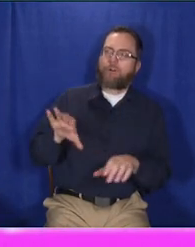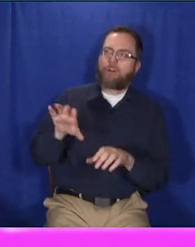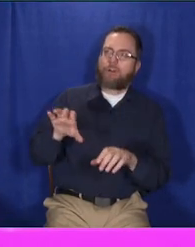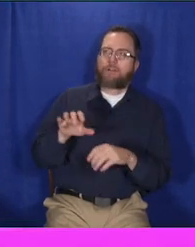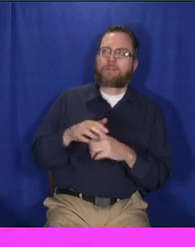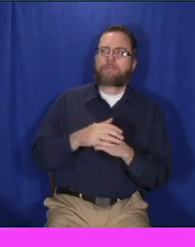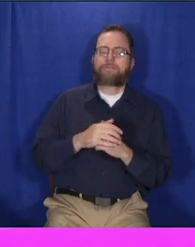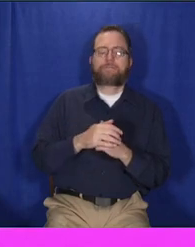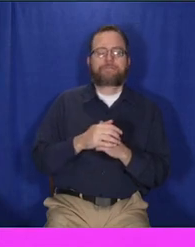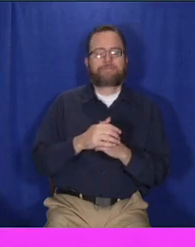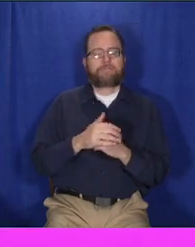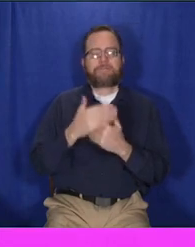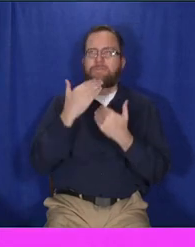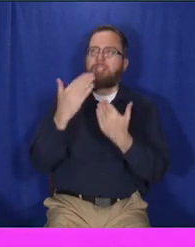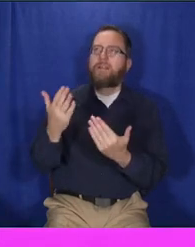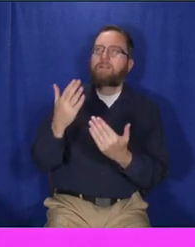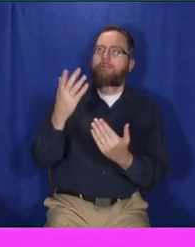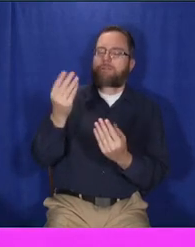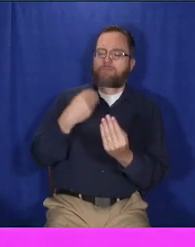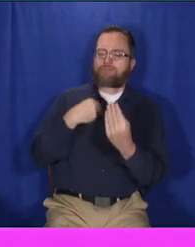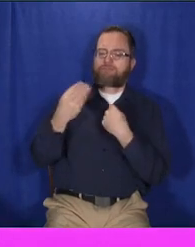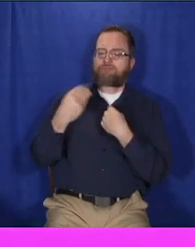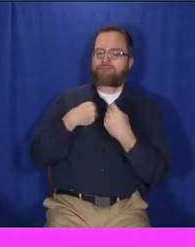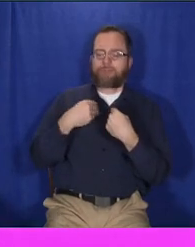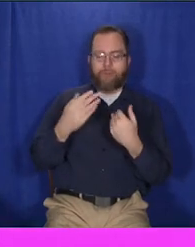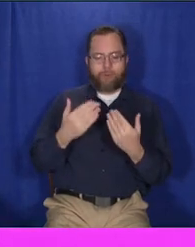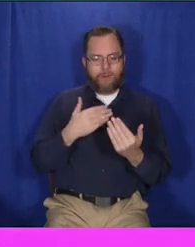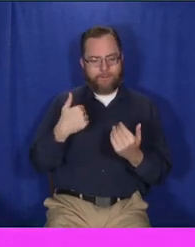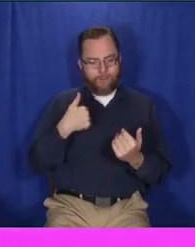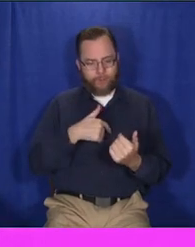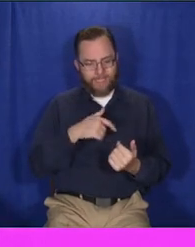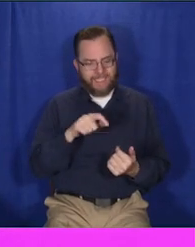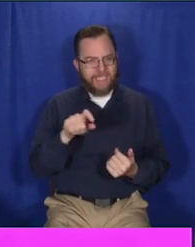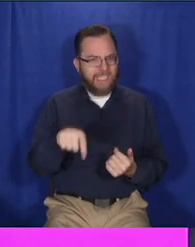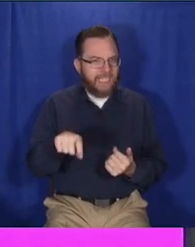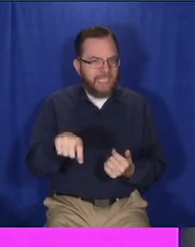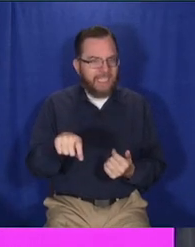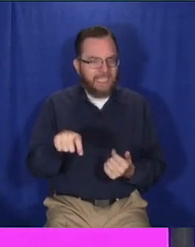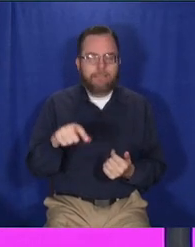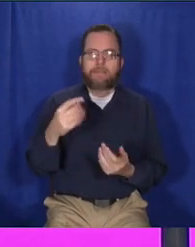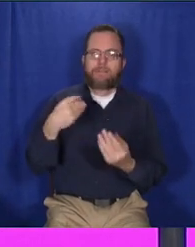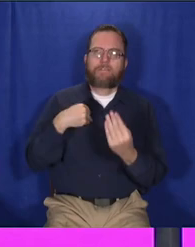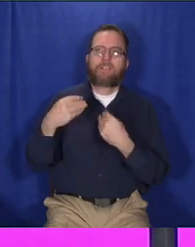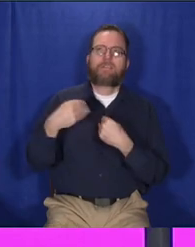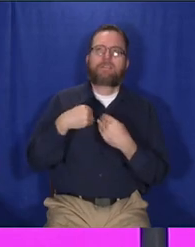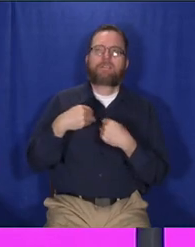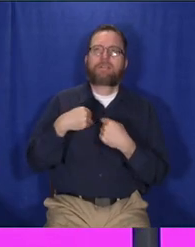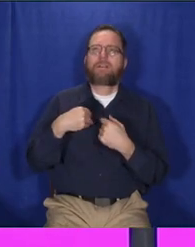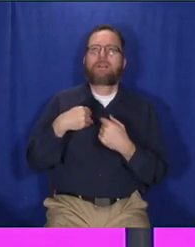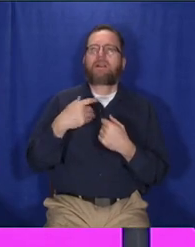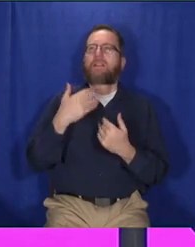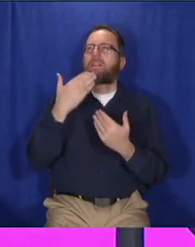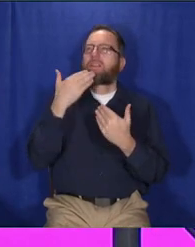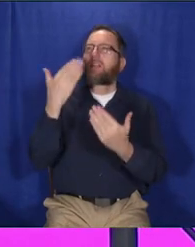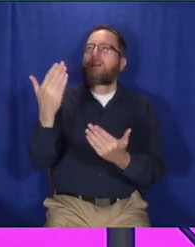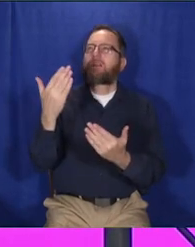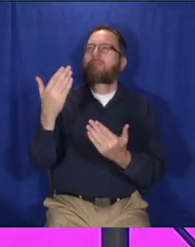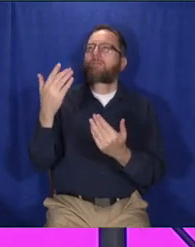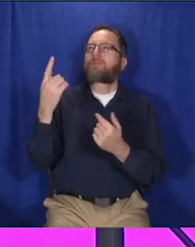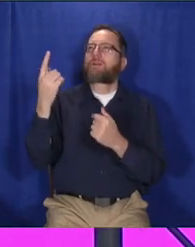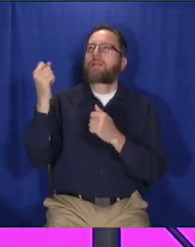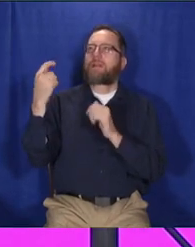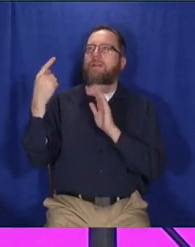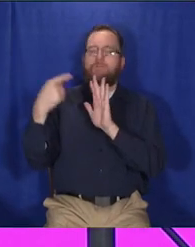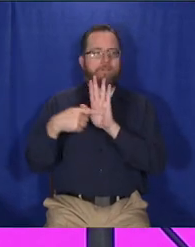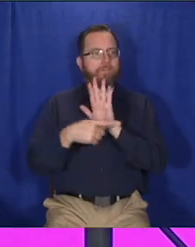our needs, God, but you also provide a way, Lord, for us to display your generosity, your goodness and grace to others. And Lord, I pray